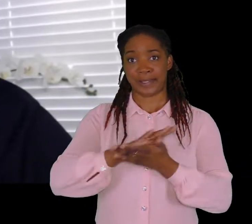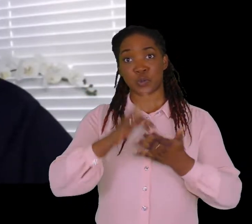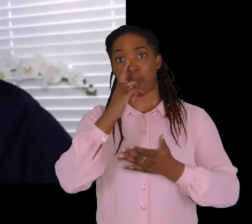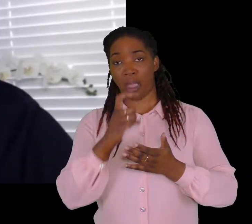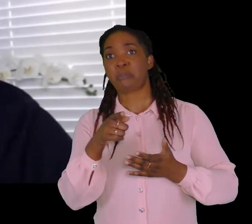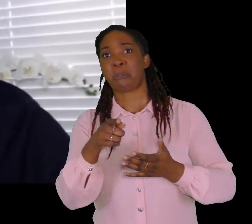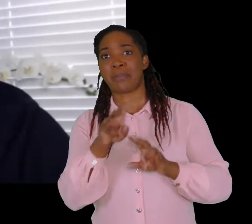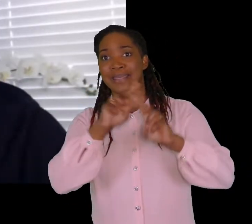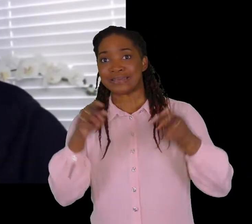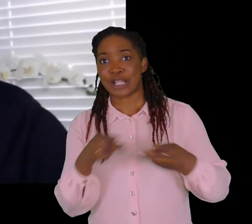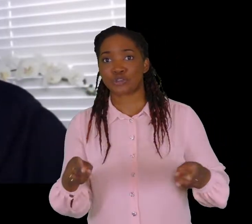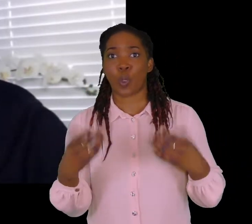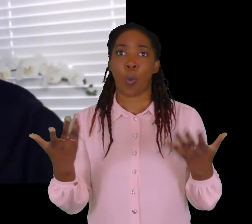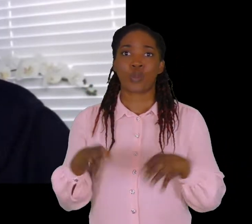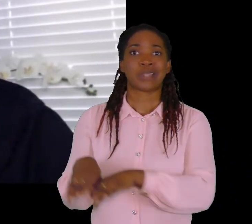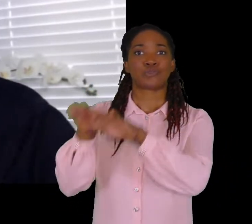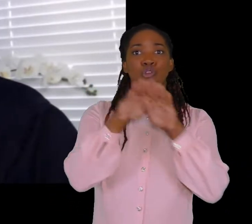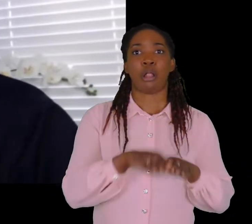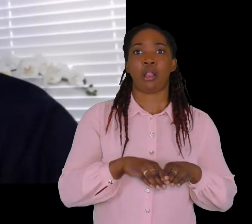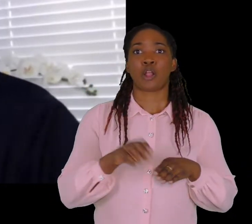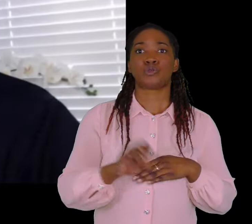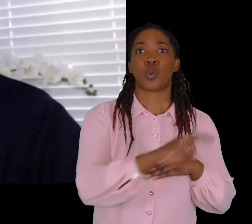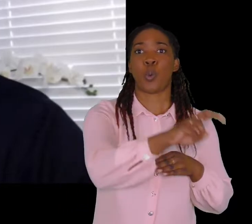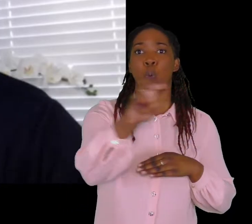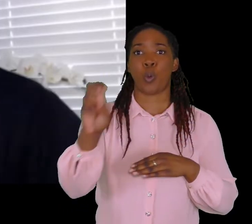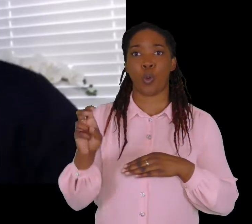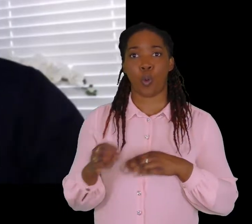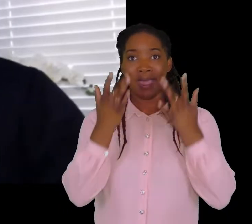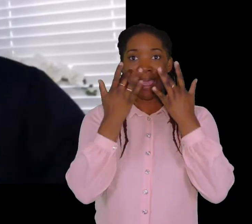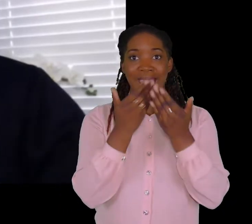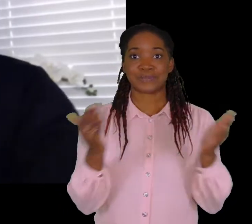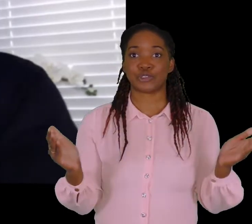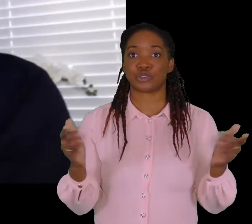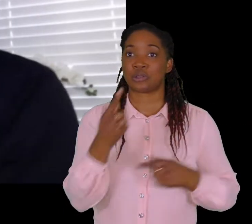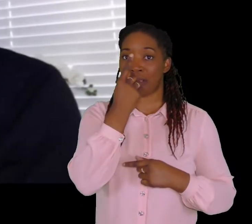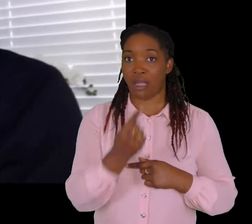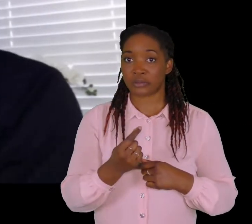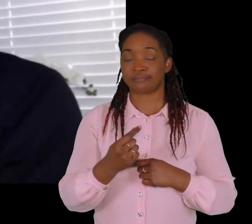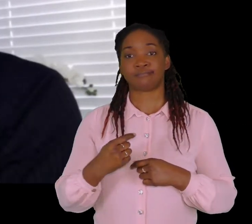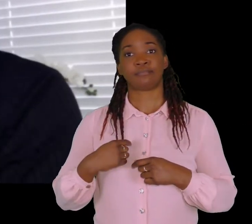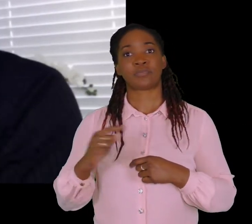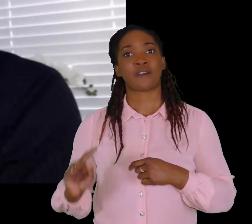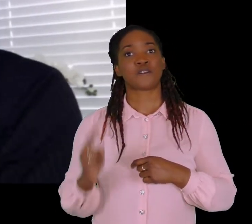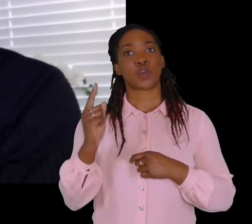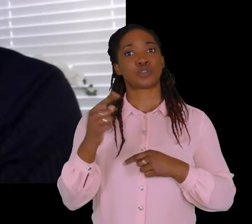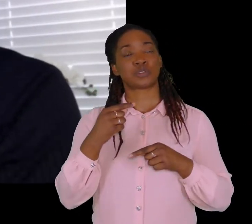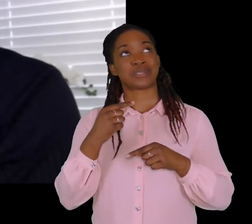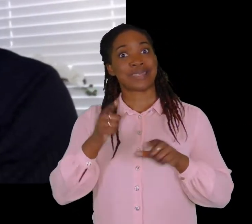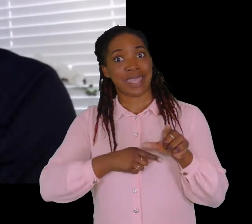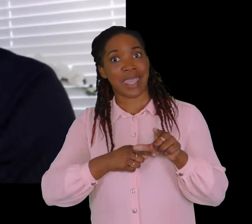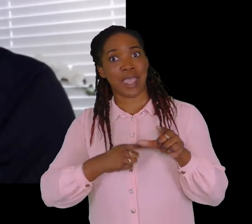undertake international or even national touring exhibitions. In the first year working as